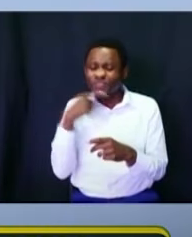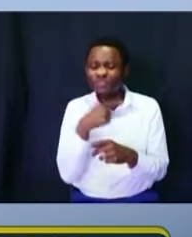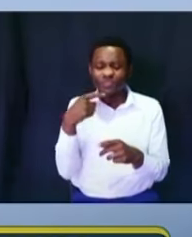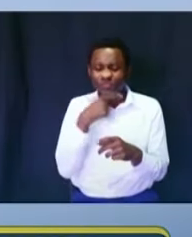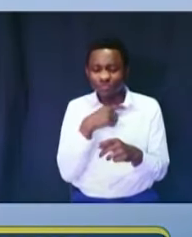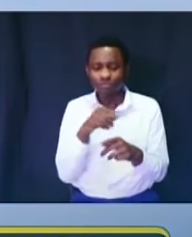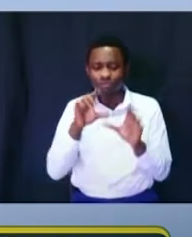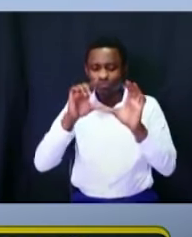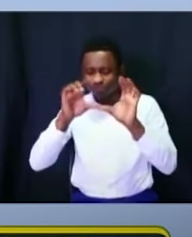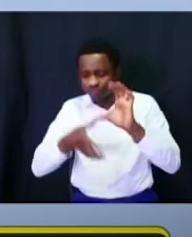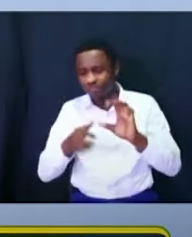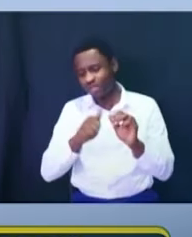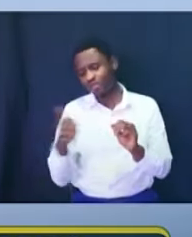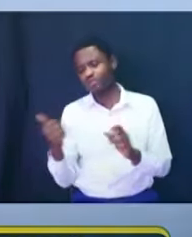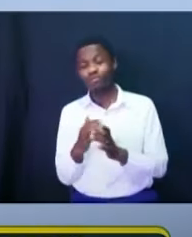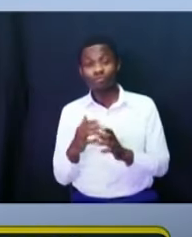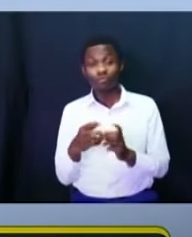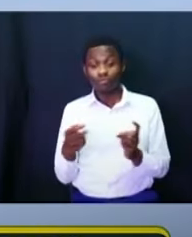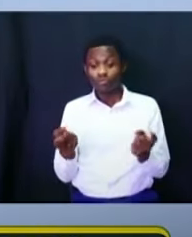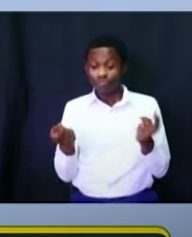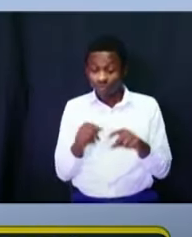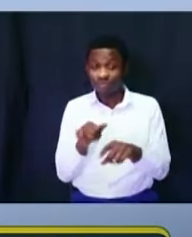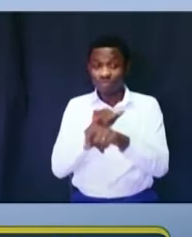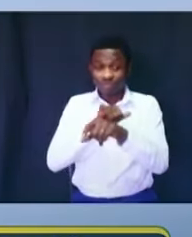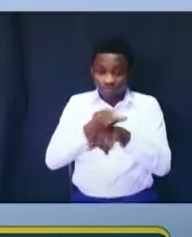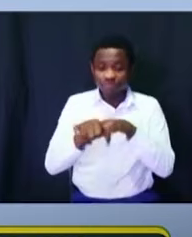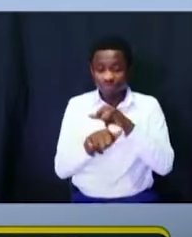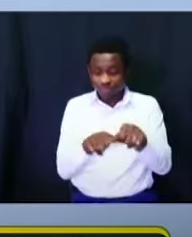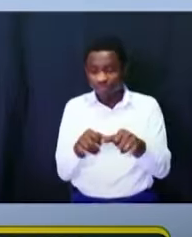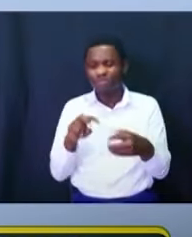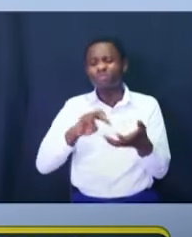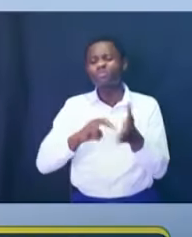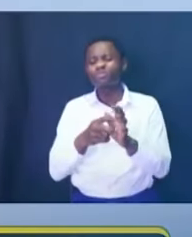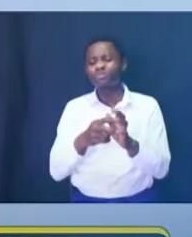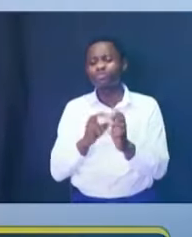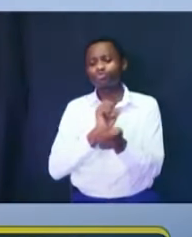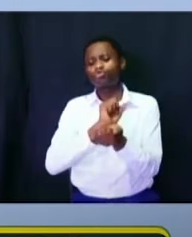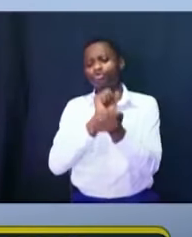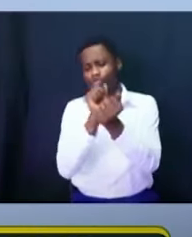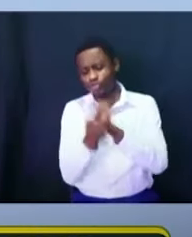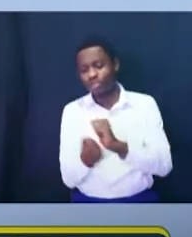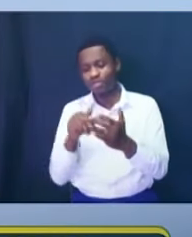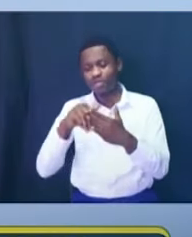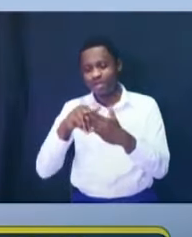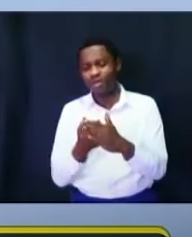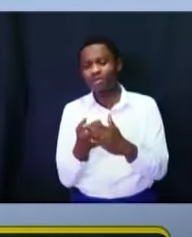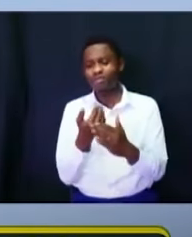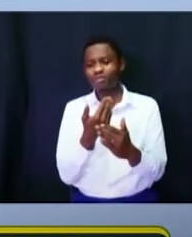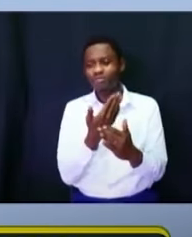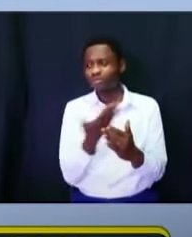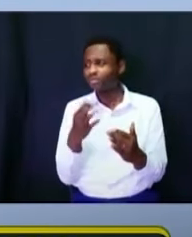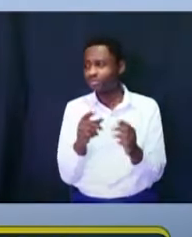others now to deceive is to change the appearance